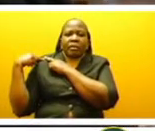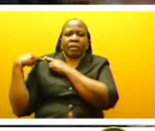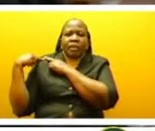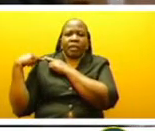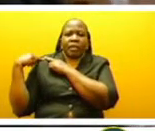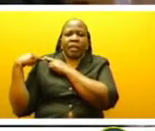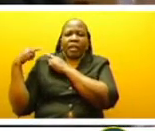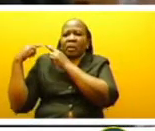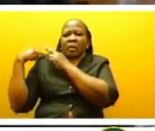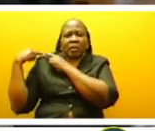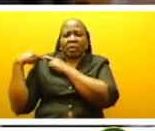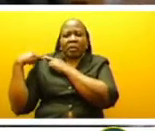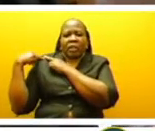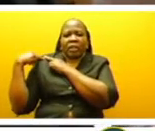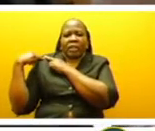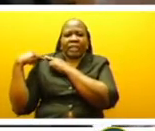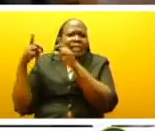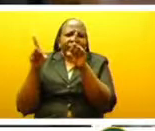domestic